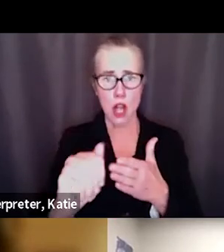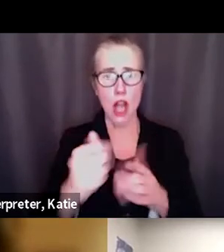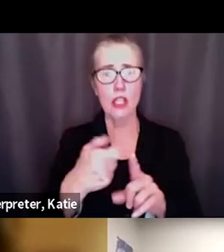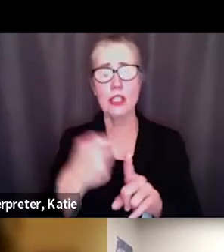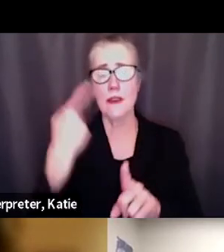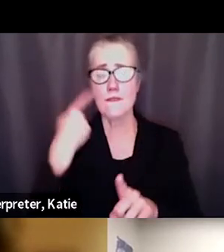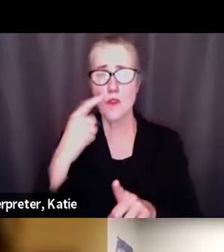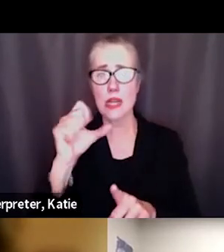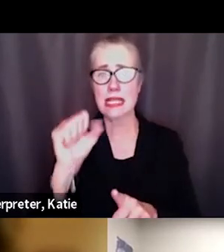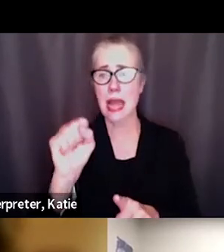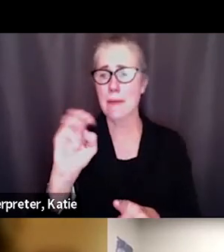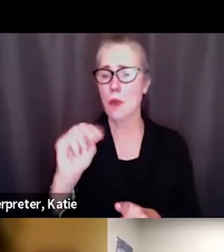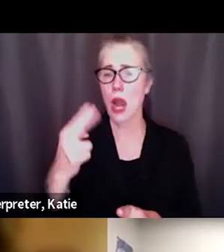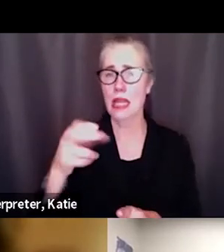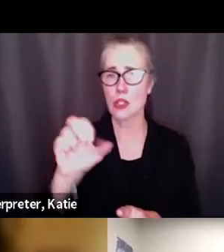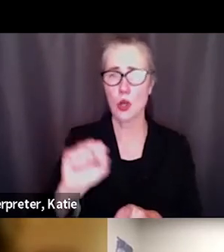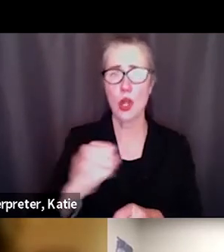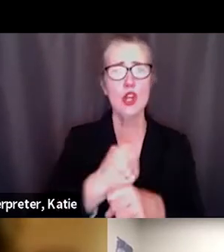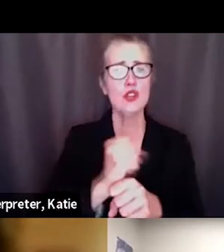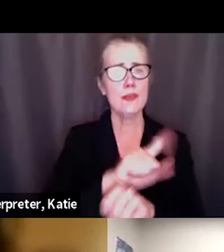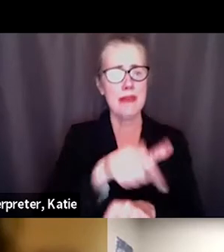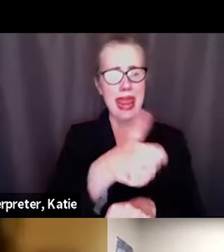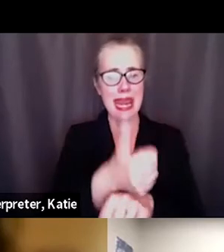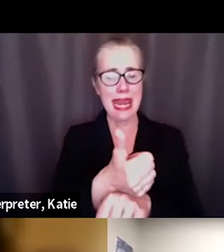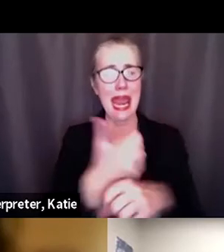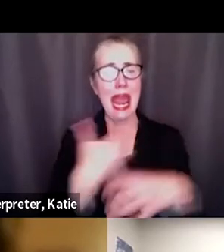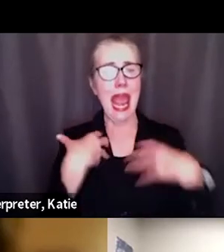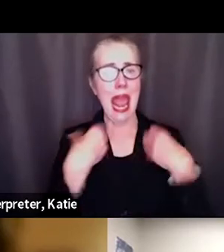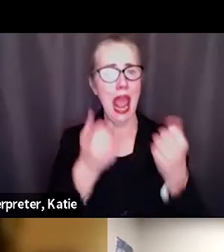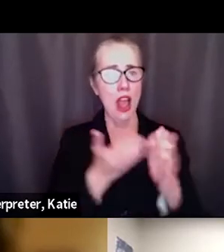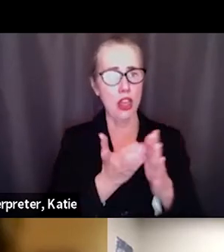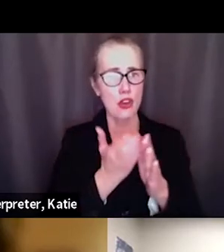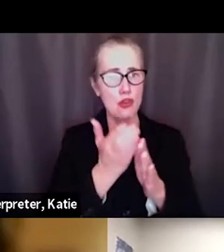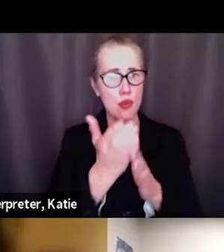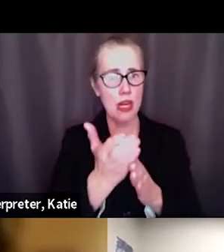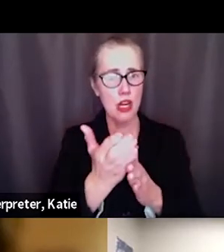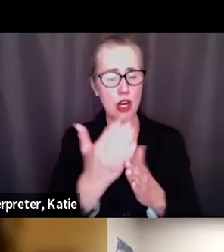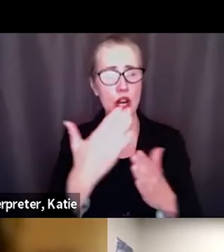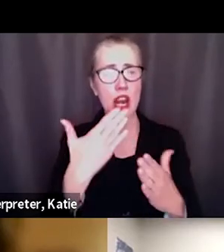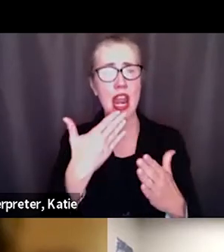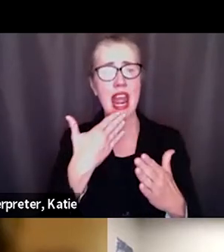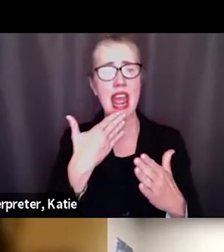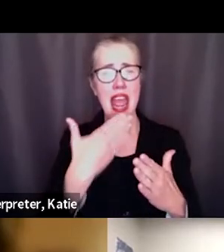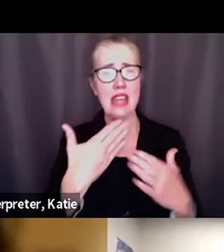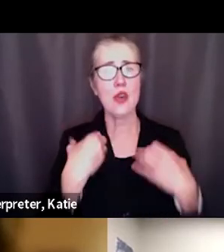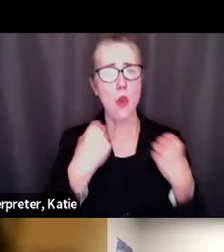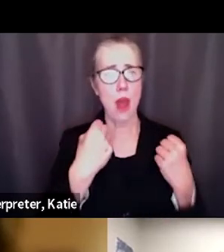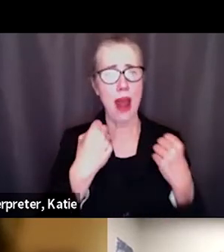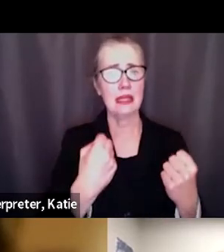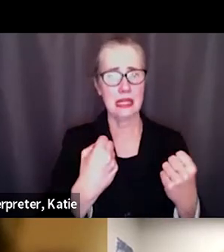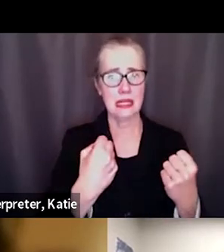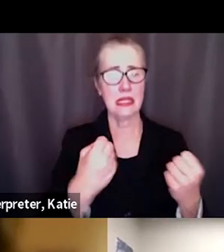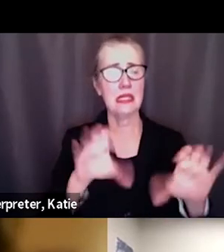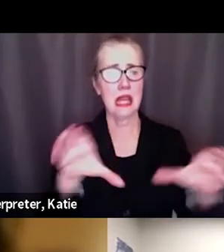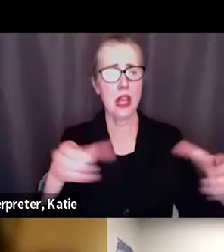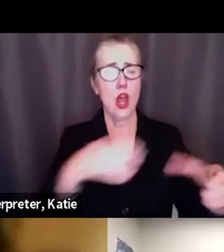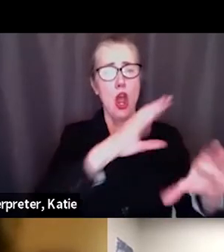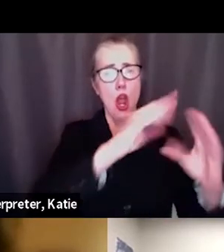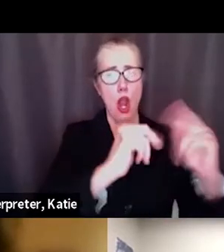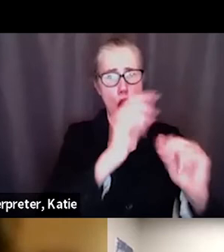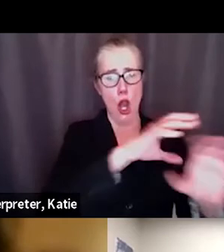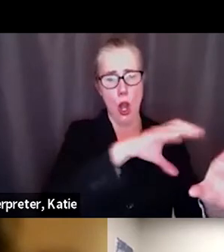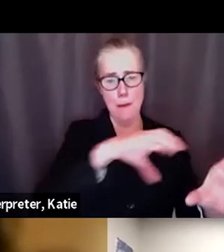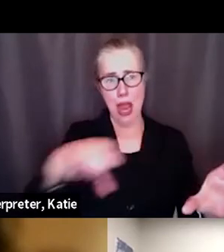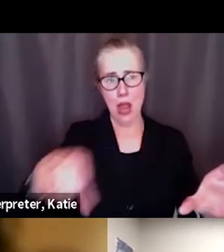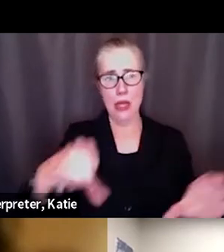a health career and wellness compound at san marcos high school next slide please before we